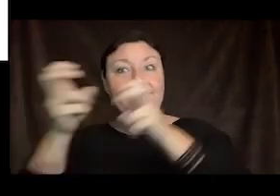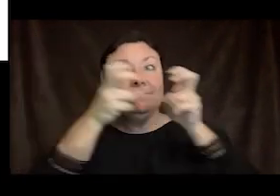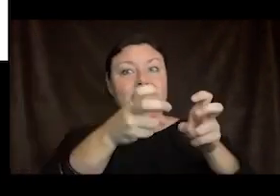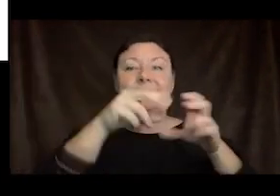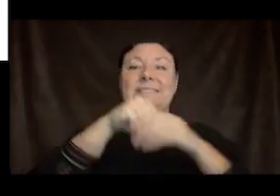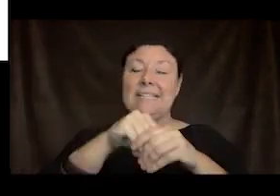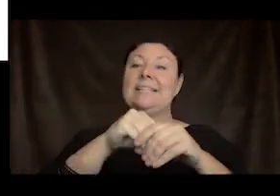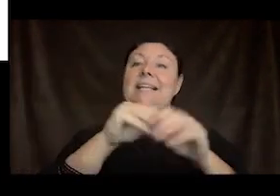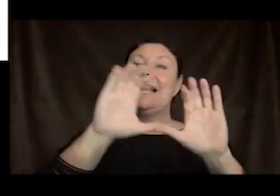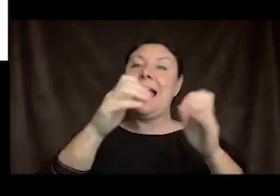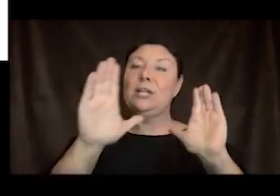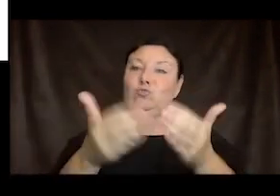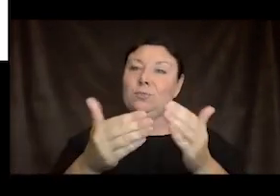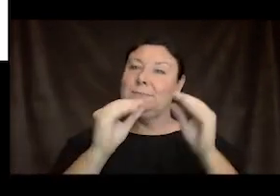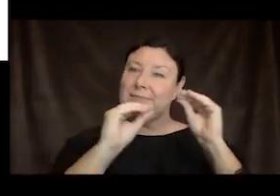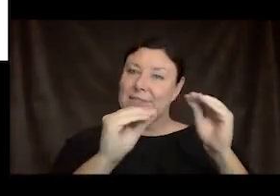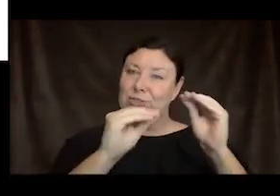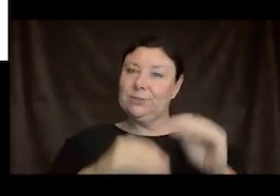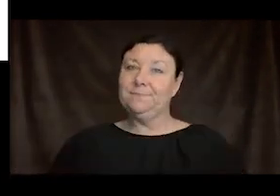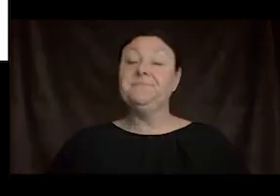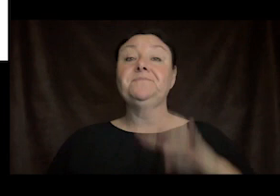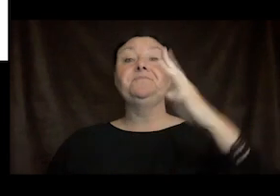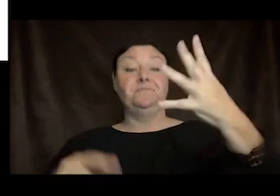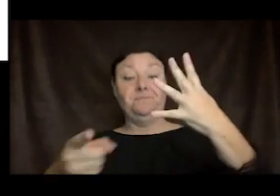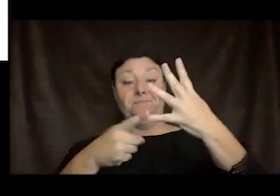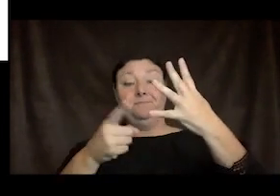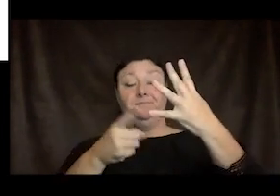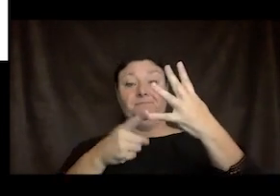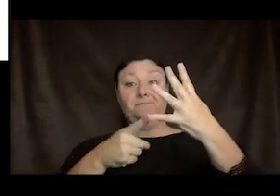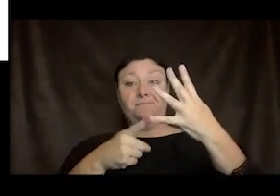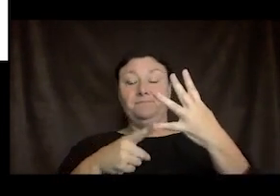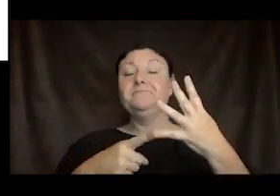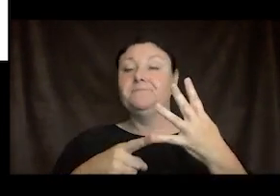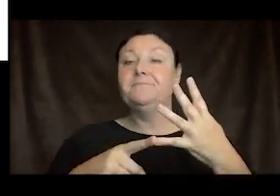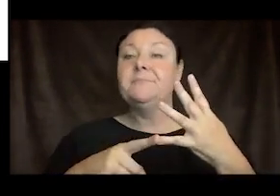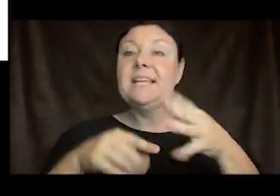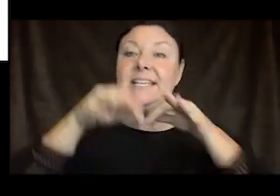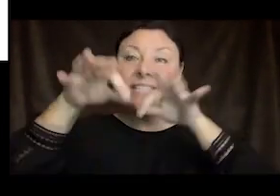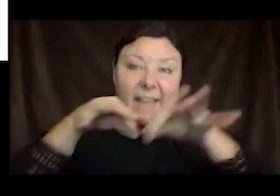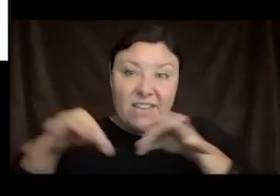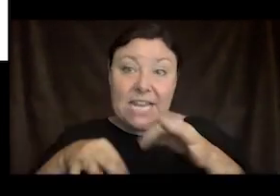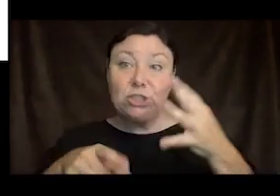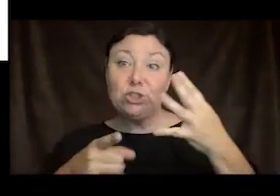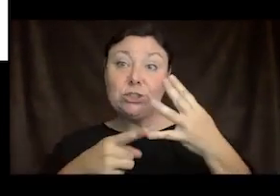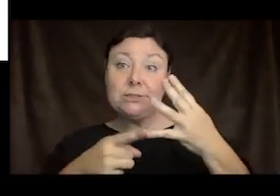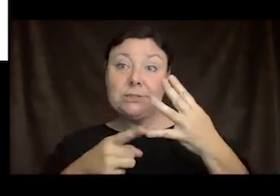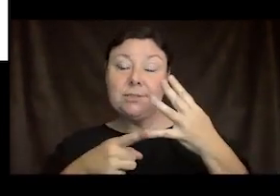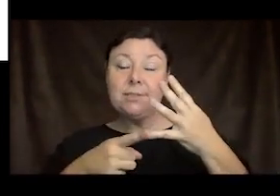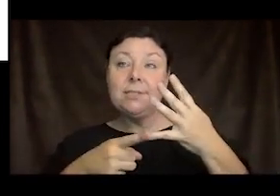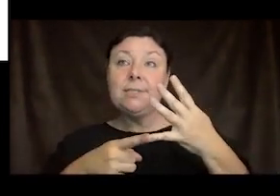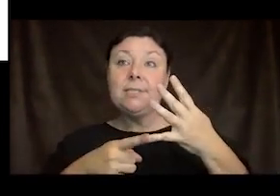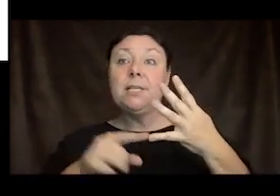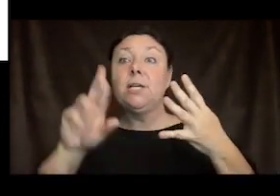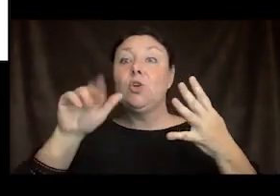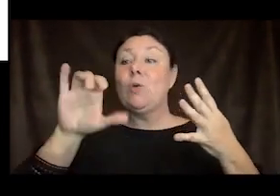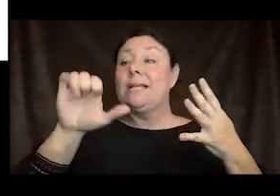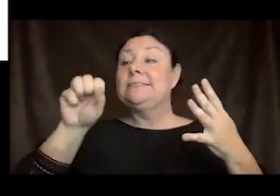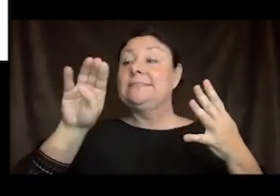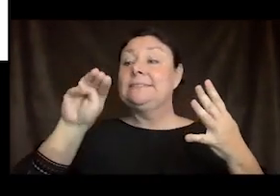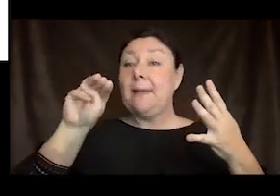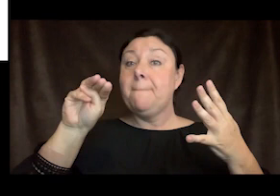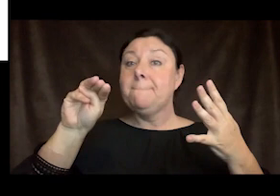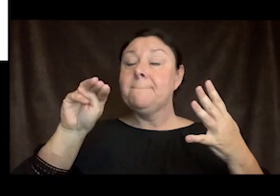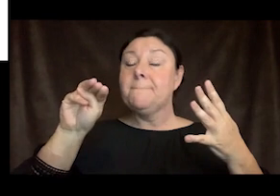it involves taking the definition we had before. And so I will throw this out, I don't think I said it before, that